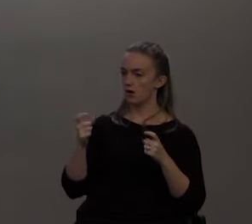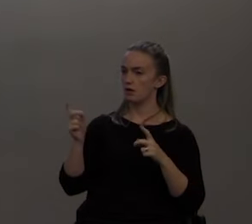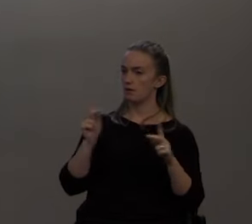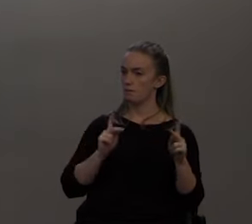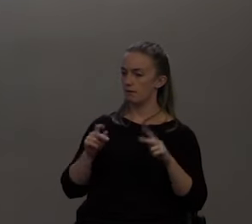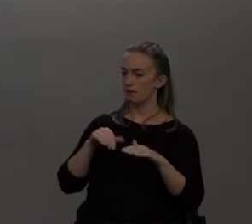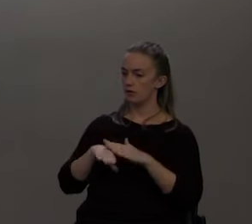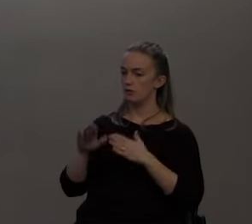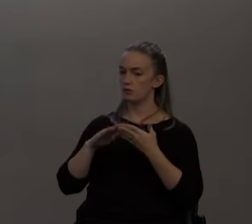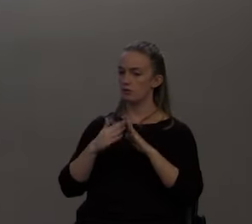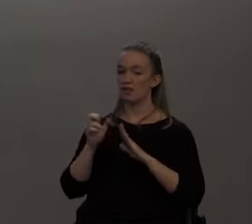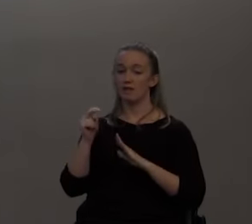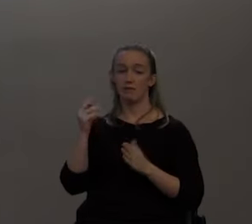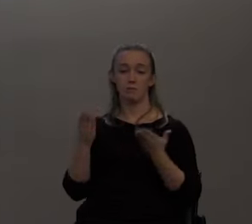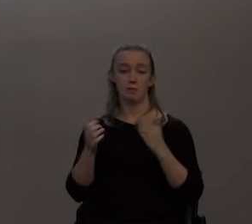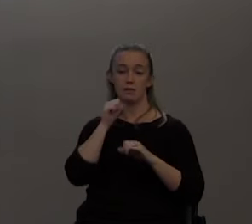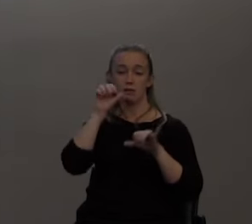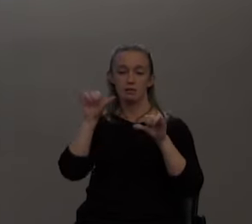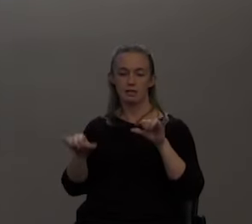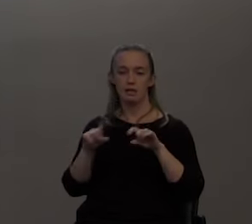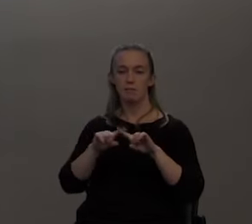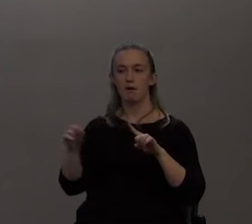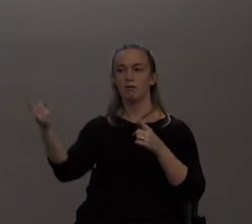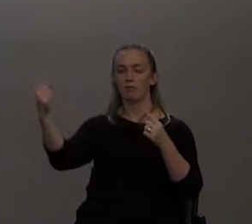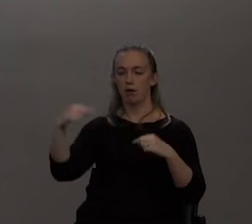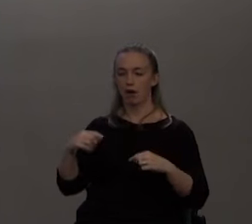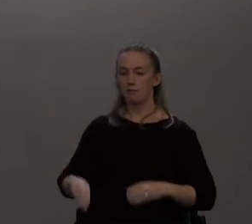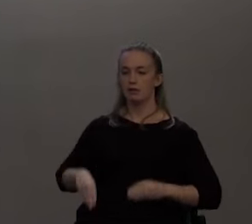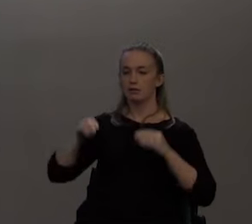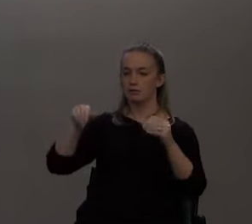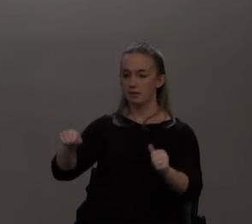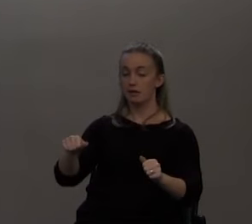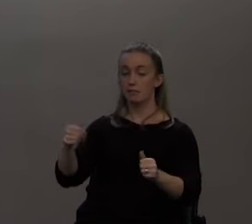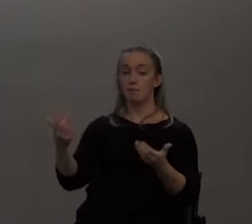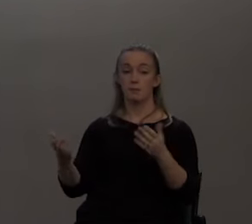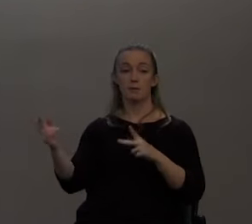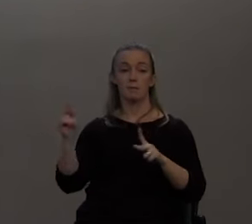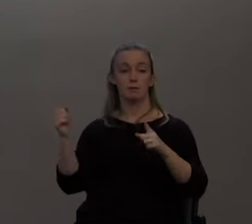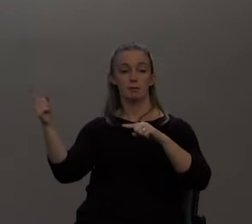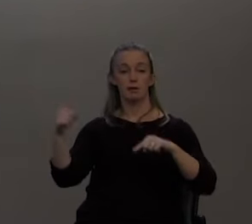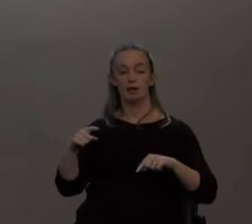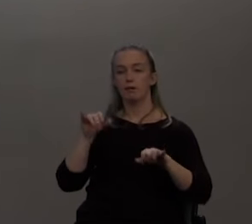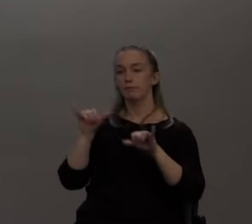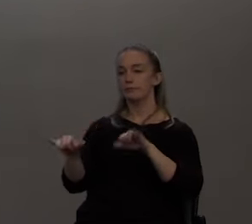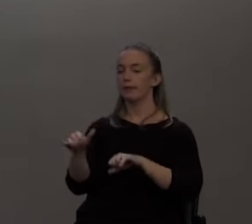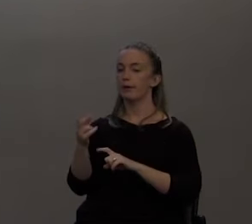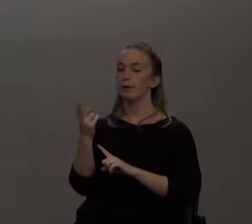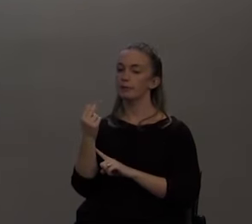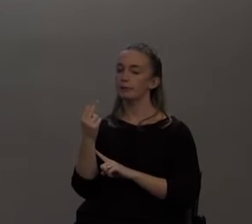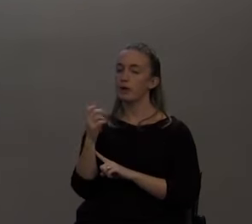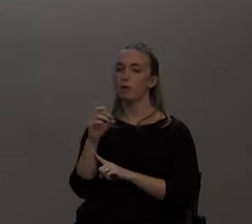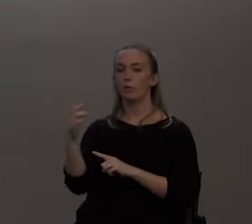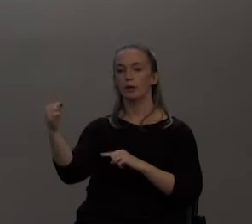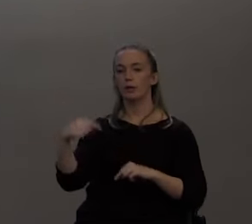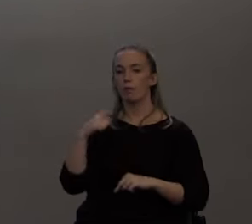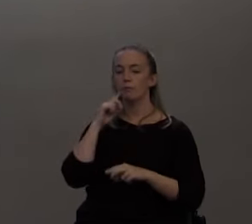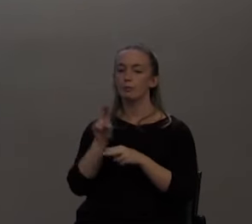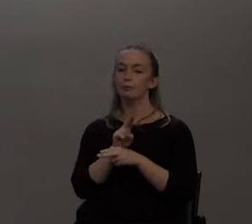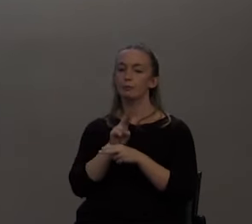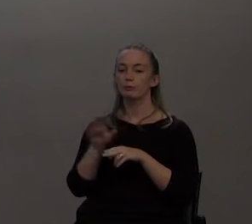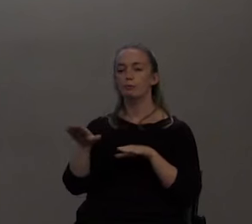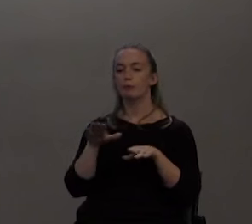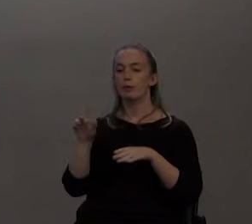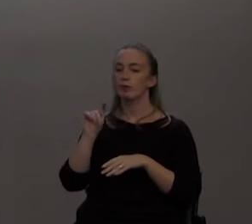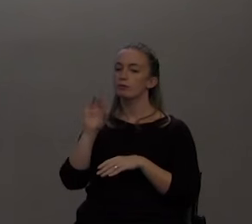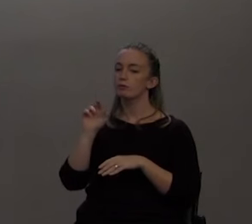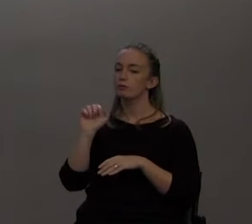spend money. So whether it's putting people in hotels or they came to use our trails or our parks and